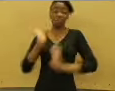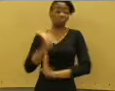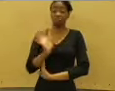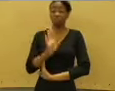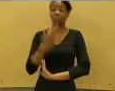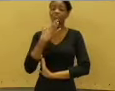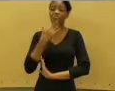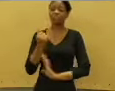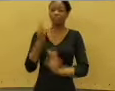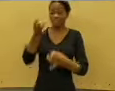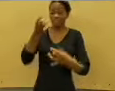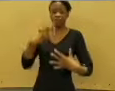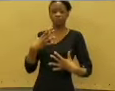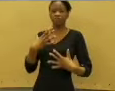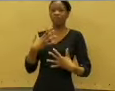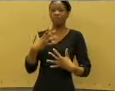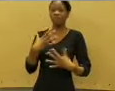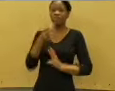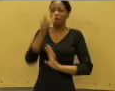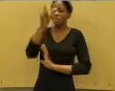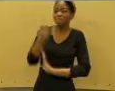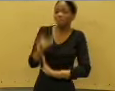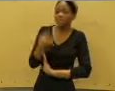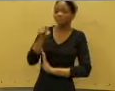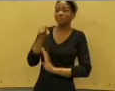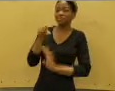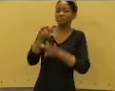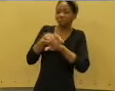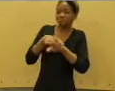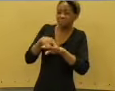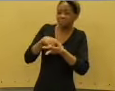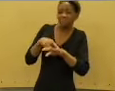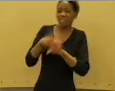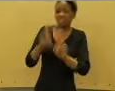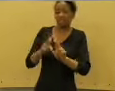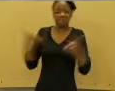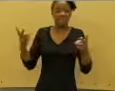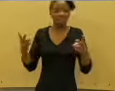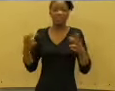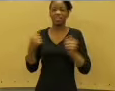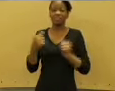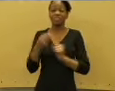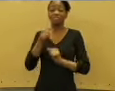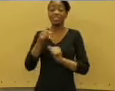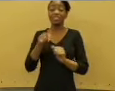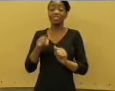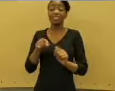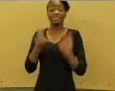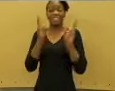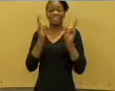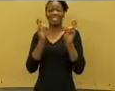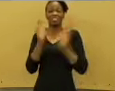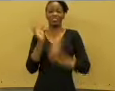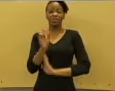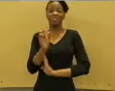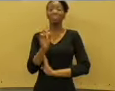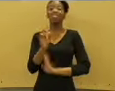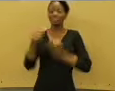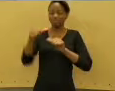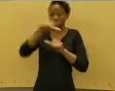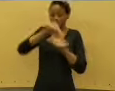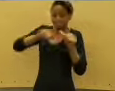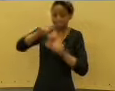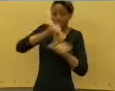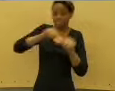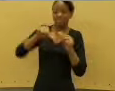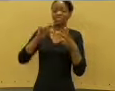just how ridiculous it is to see a person a different way, but also to understand that the bigger issue we're dealing with is society and our socializing